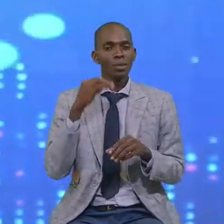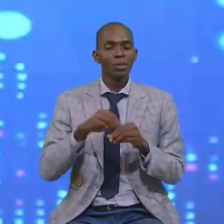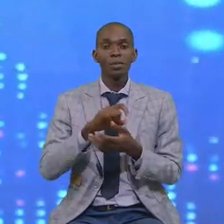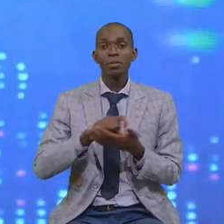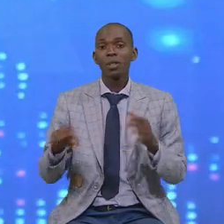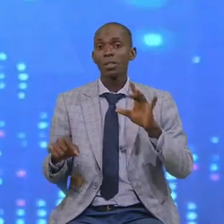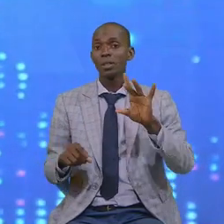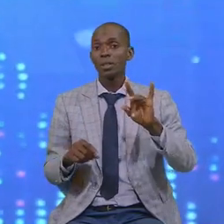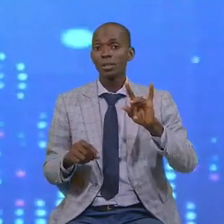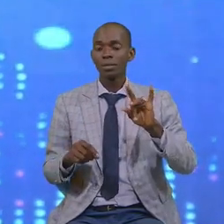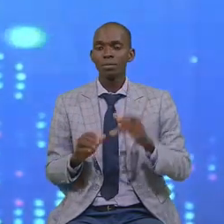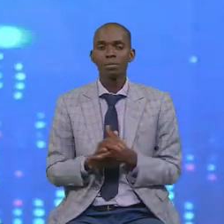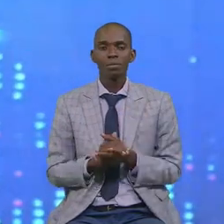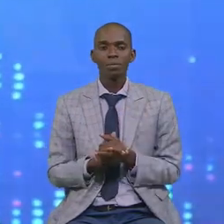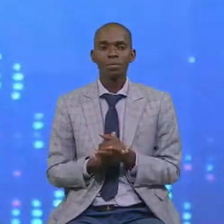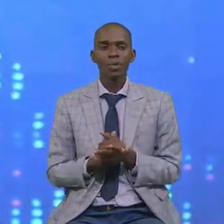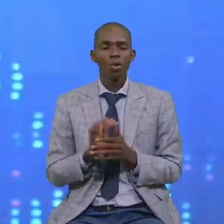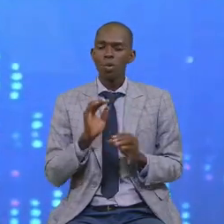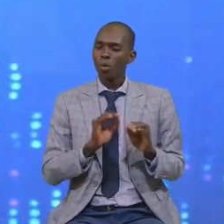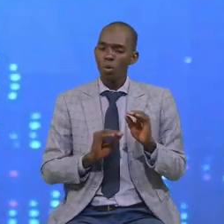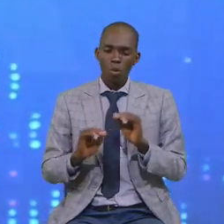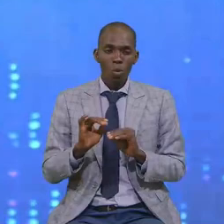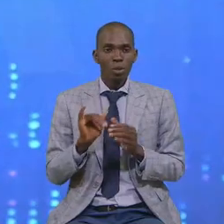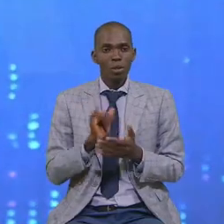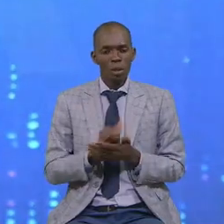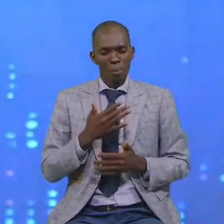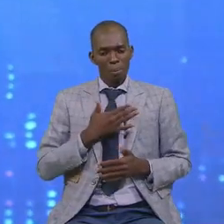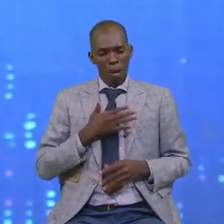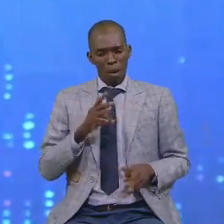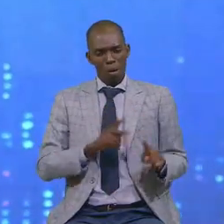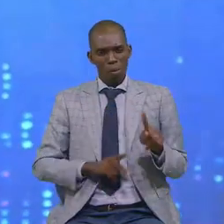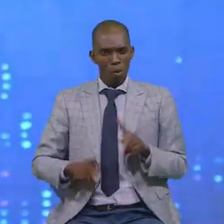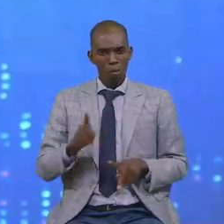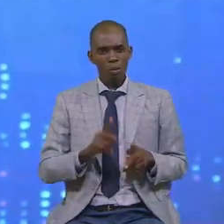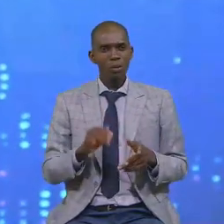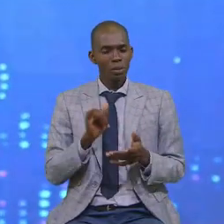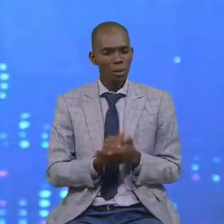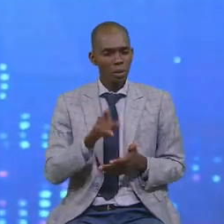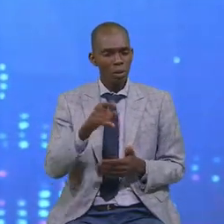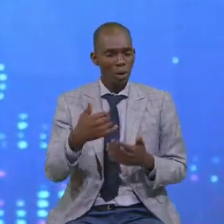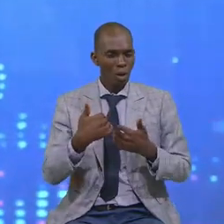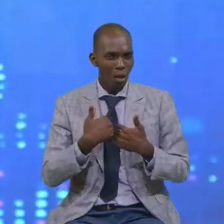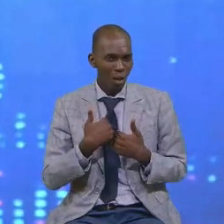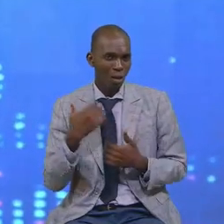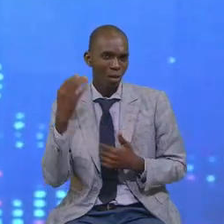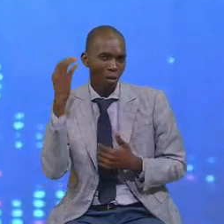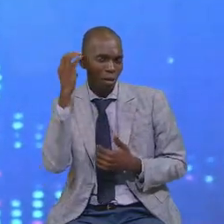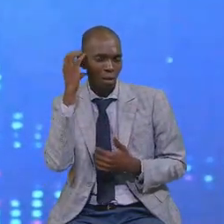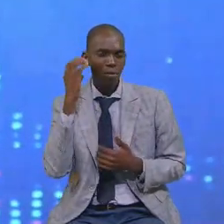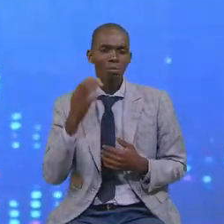In verse 18, oh, that my people, that thou had hearkened unto